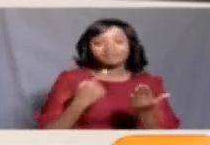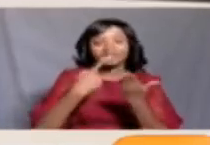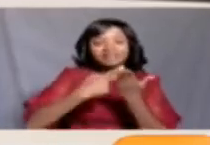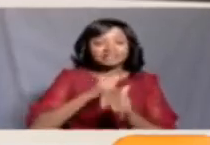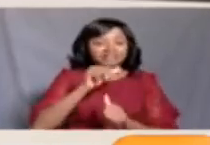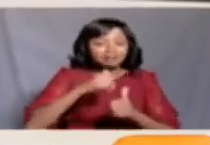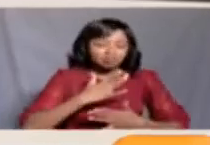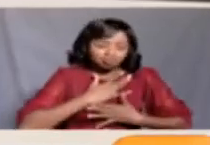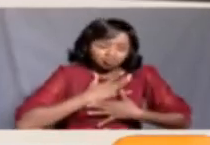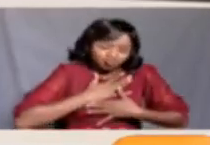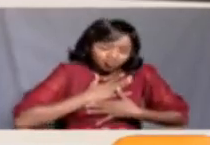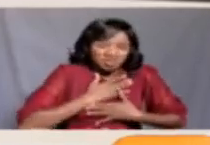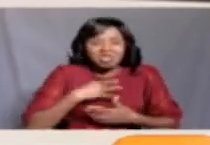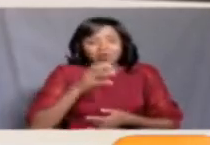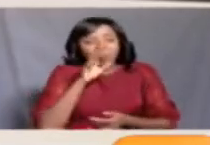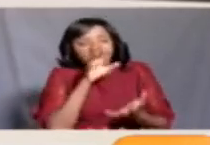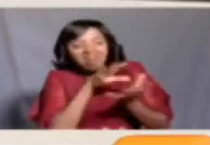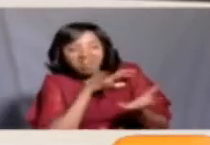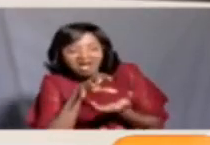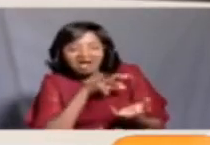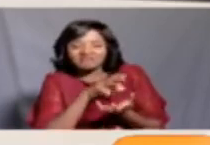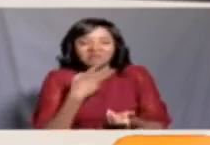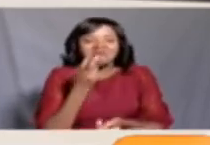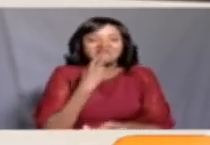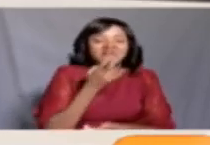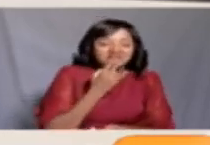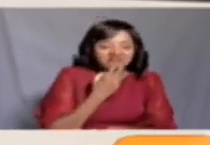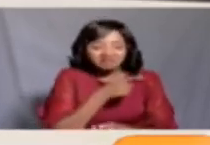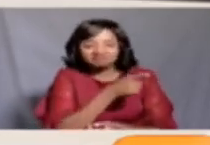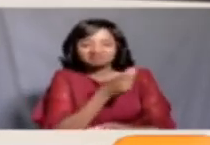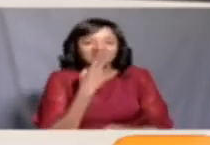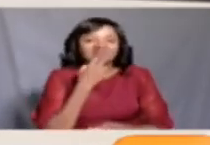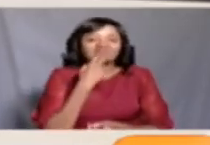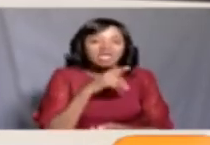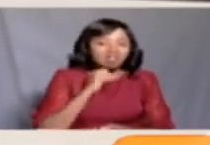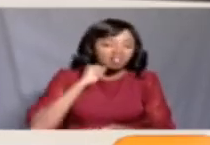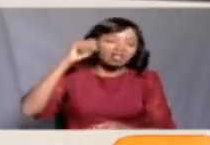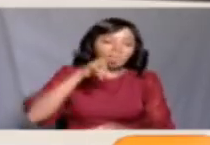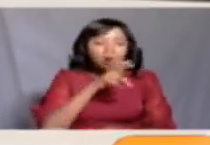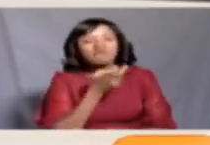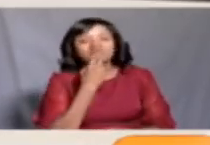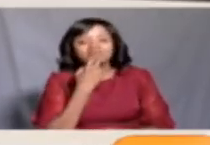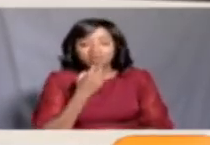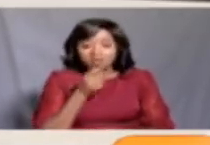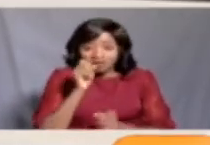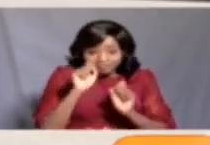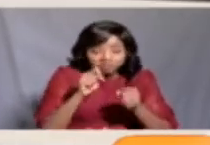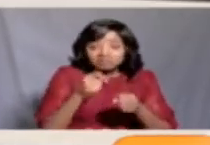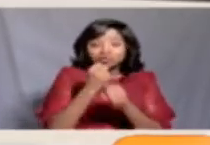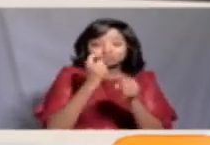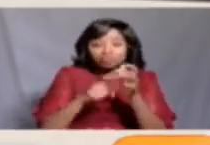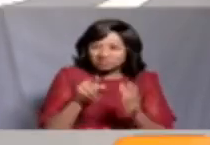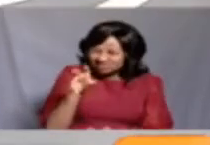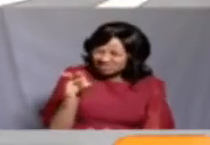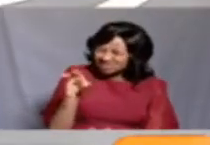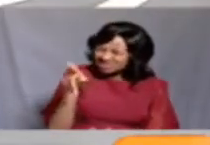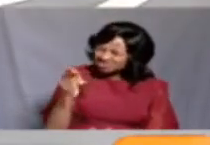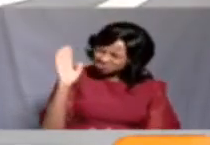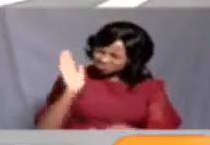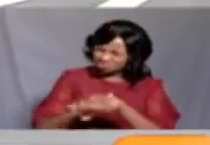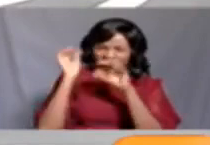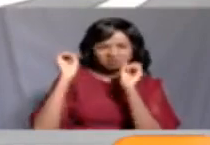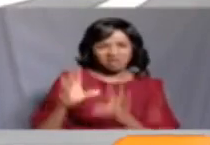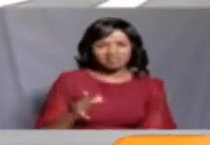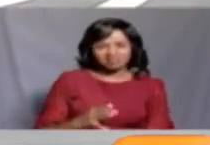empathy, not laughing at people. So stigma will be broken down when I can actually tell my friend, if I see him laughing at something insensitive, and tell him, actually,